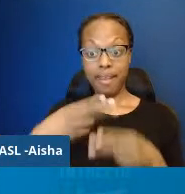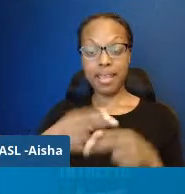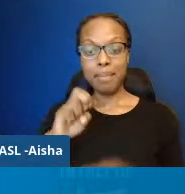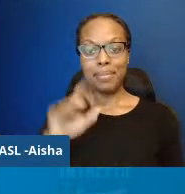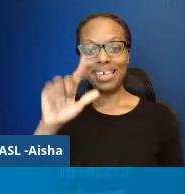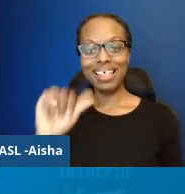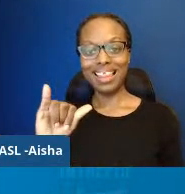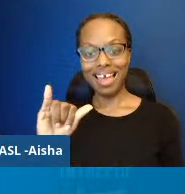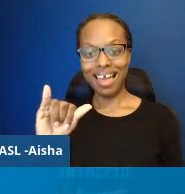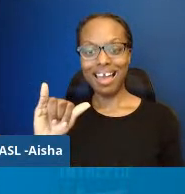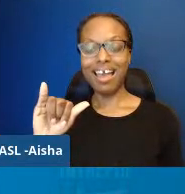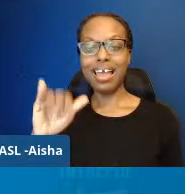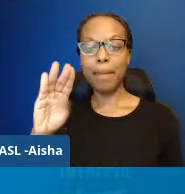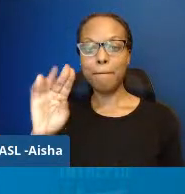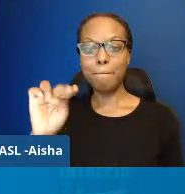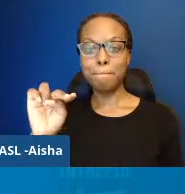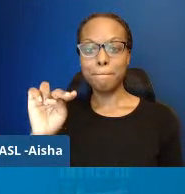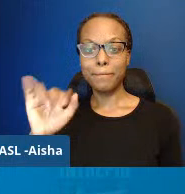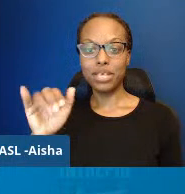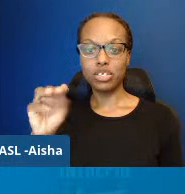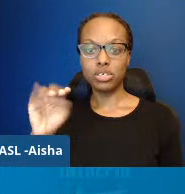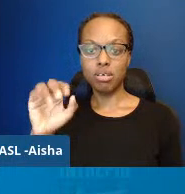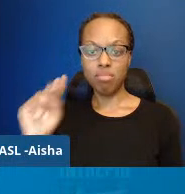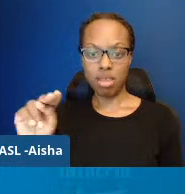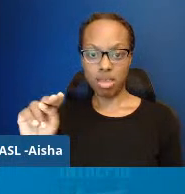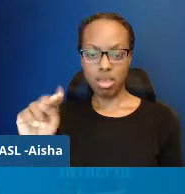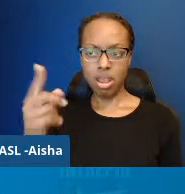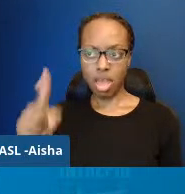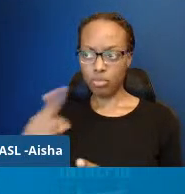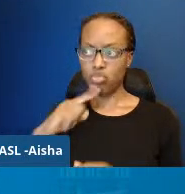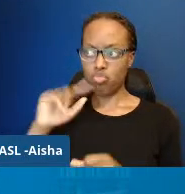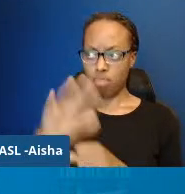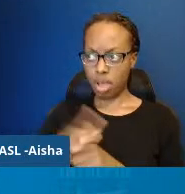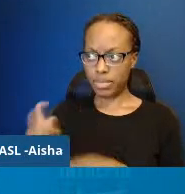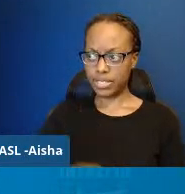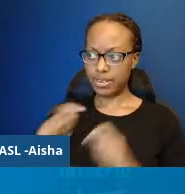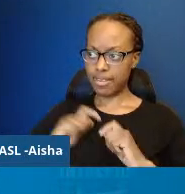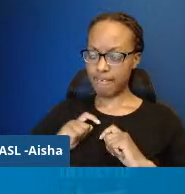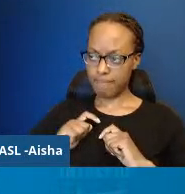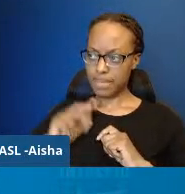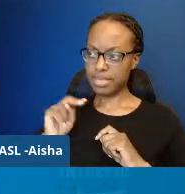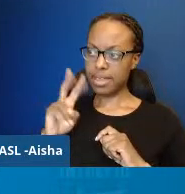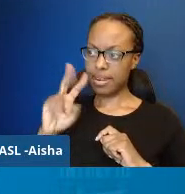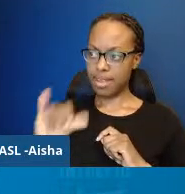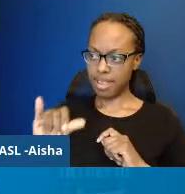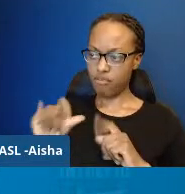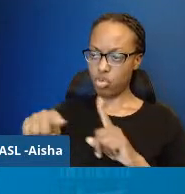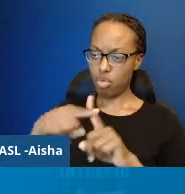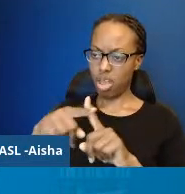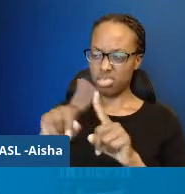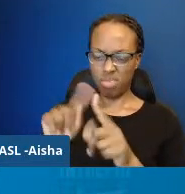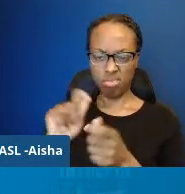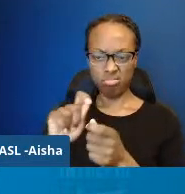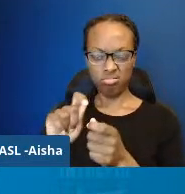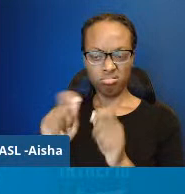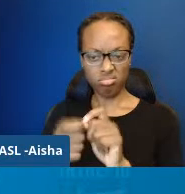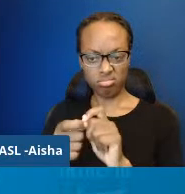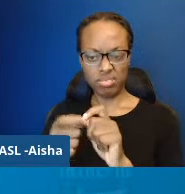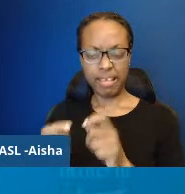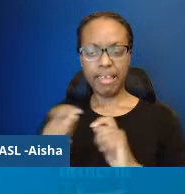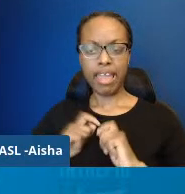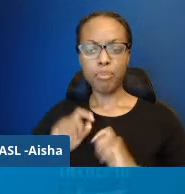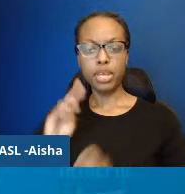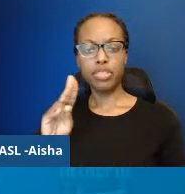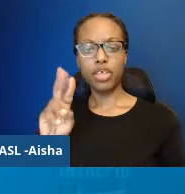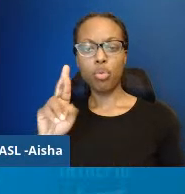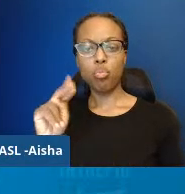the Navy Cross here. He was getting the Bronze Star, very different from Dory, right? Well,